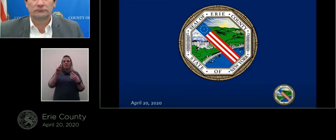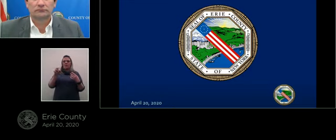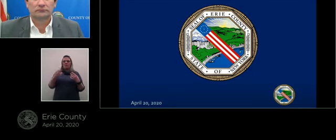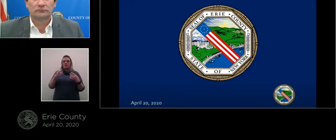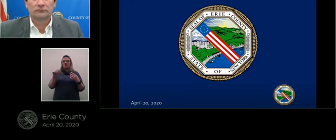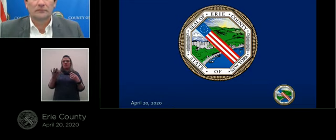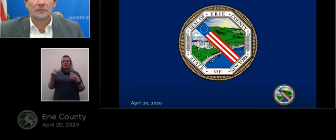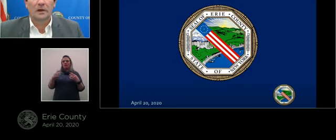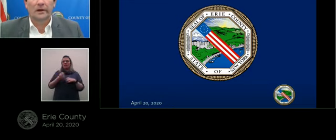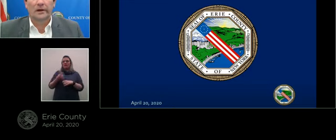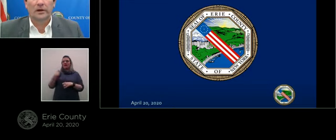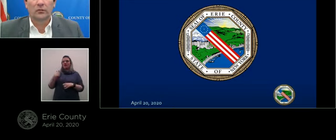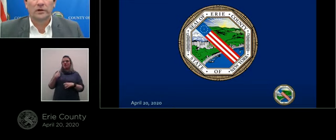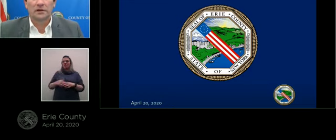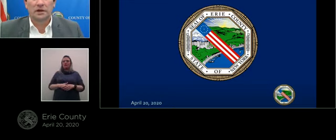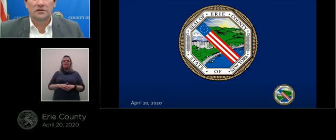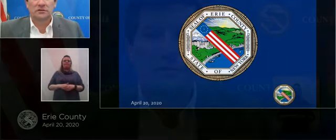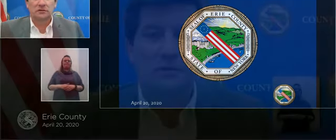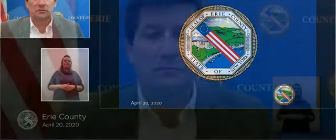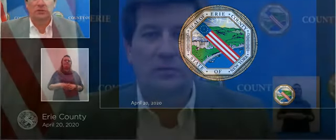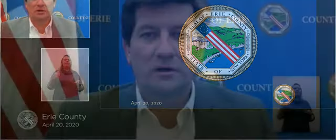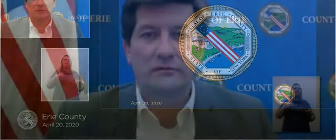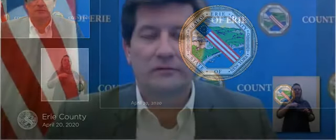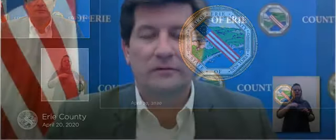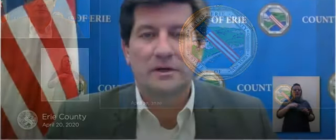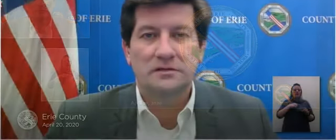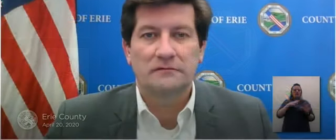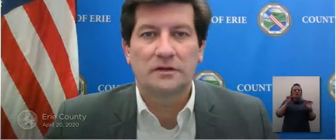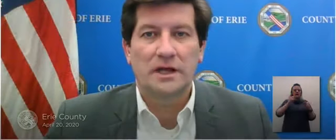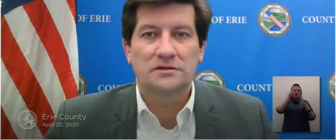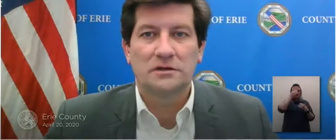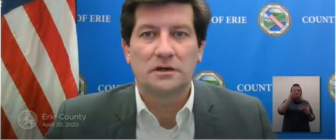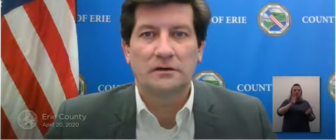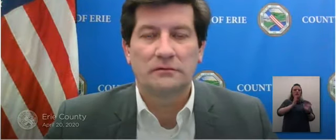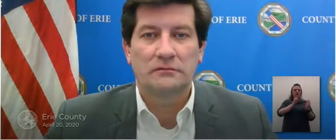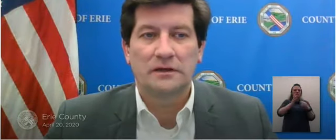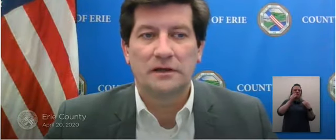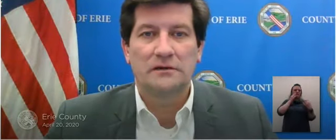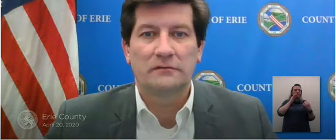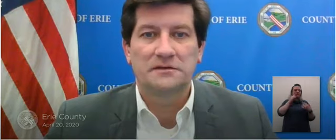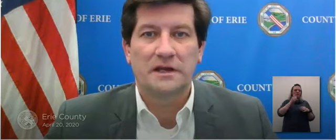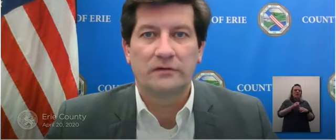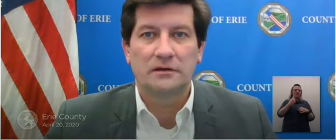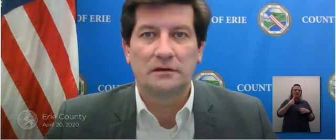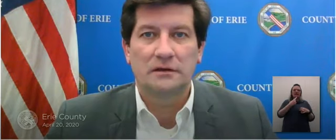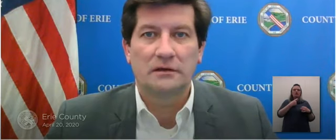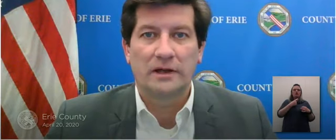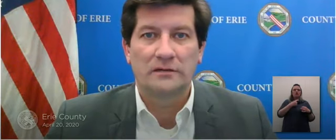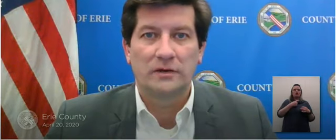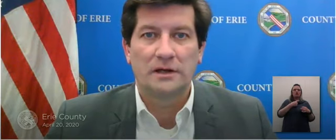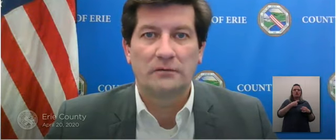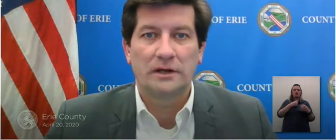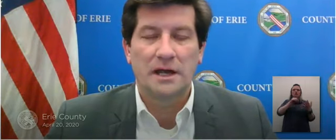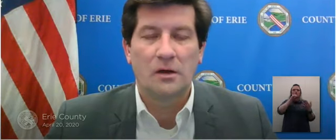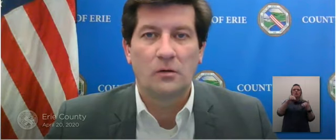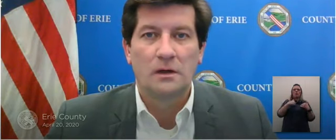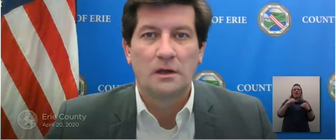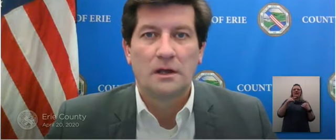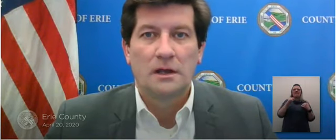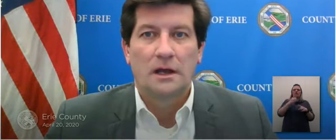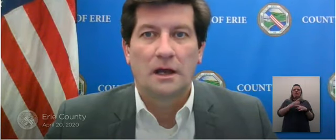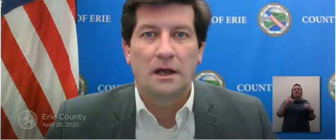year. We could get you the comparative information for last year. I don't think either of us have it at the ready right